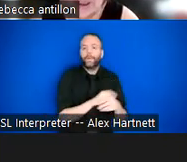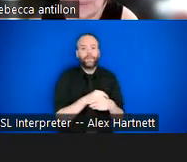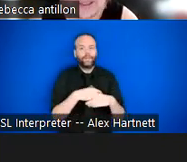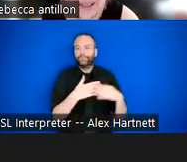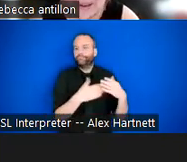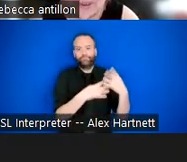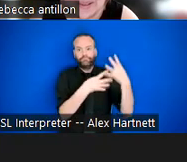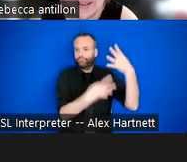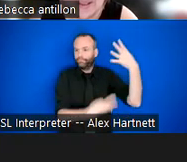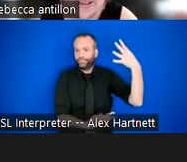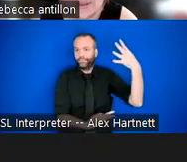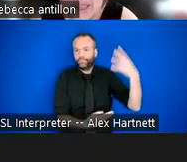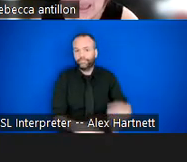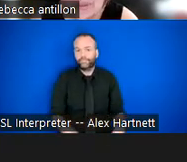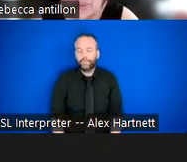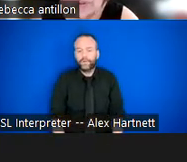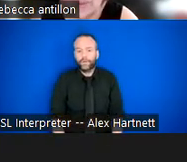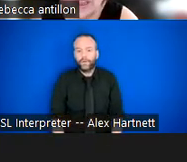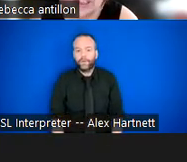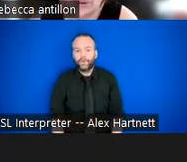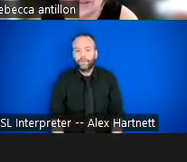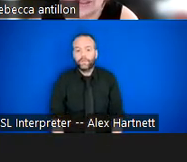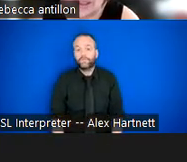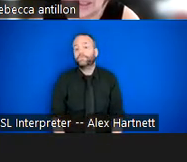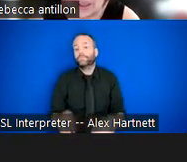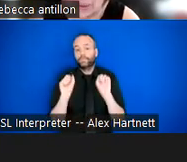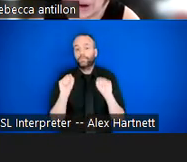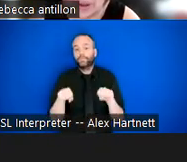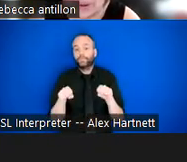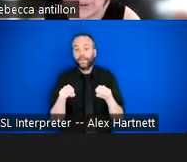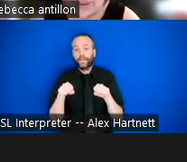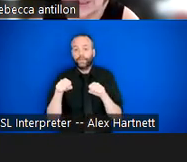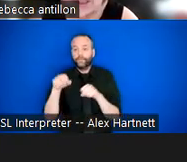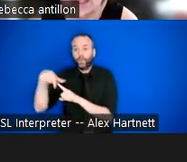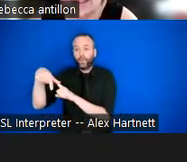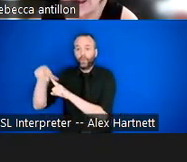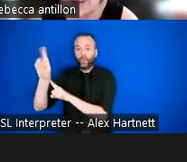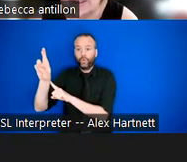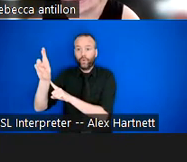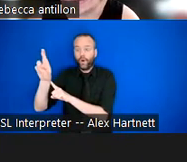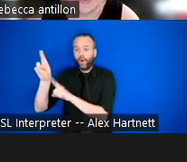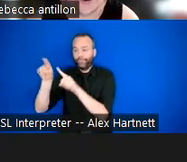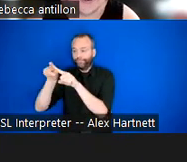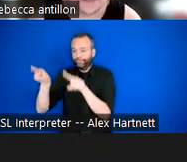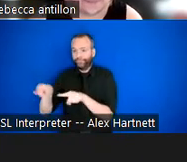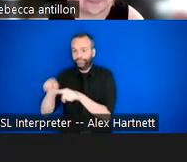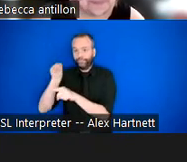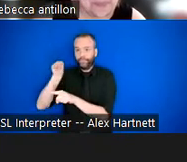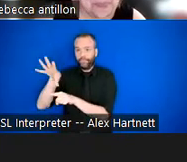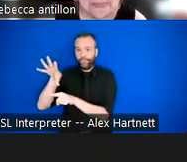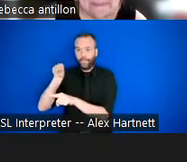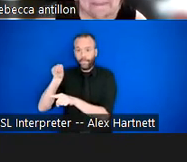different exciting events. So again, for more information, you can scan the QR code to see all that they have to offer.